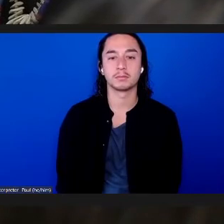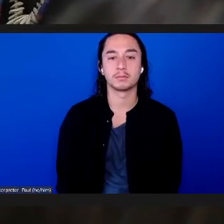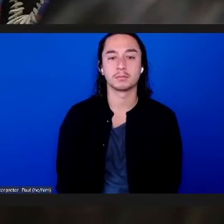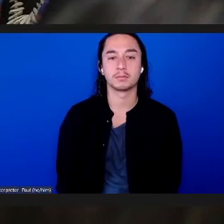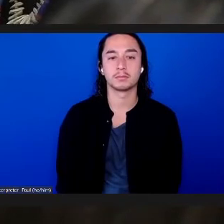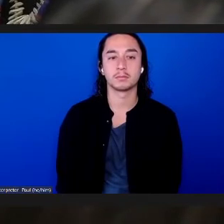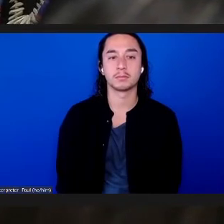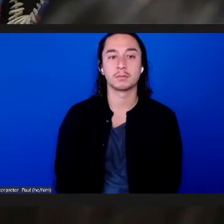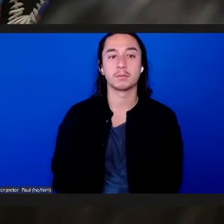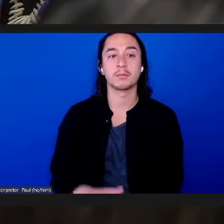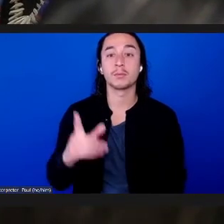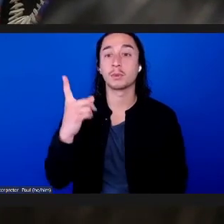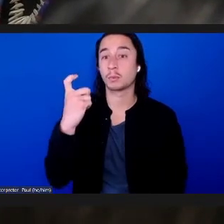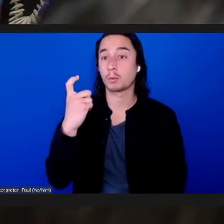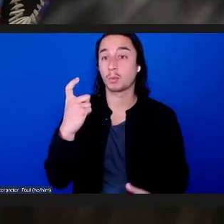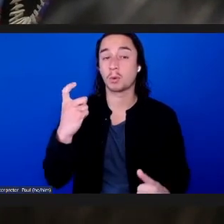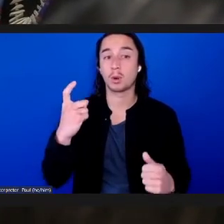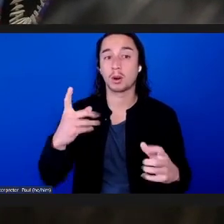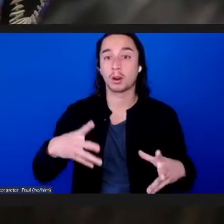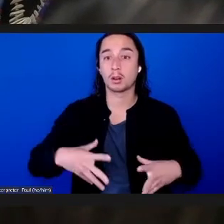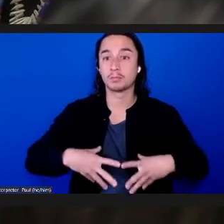and one more deep breath in